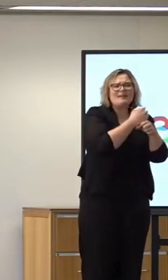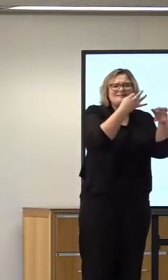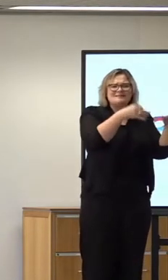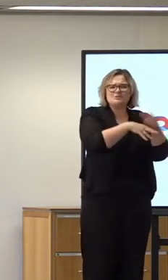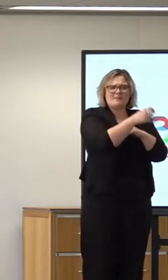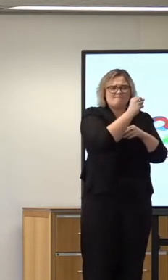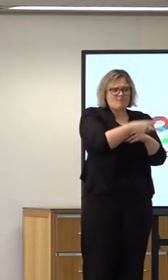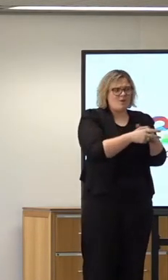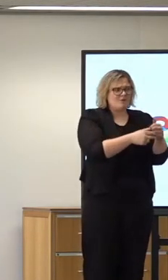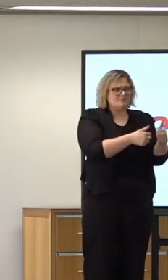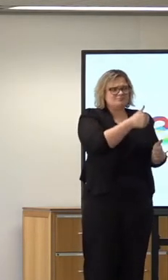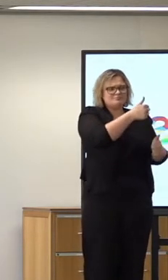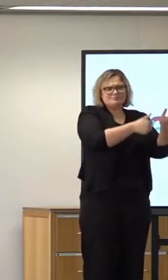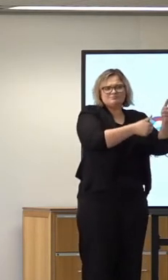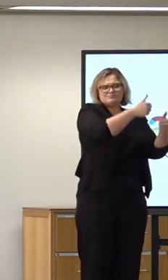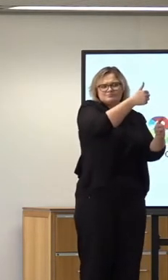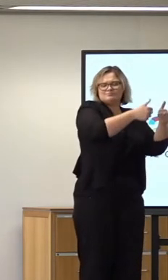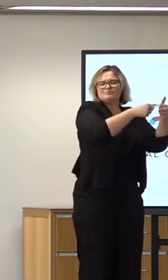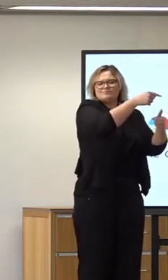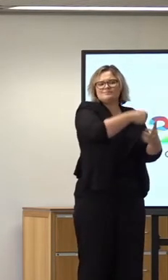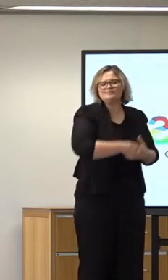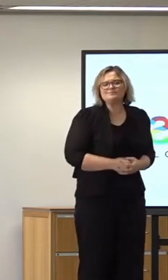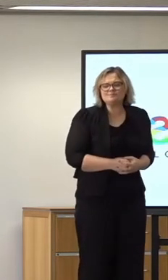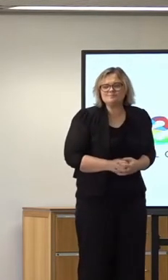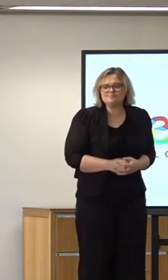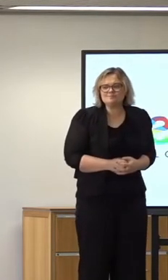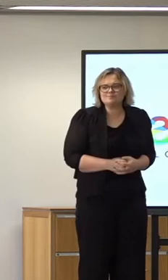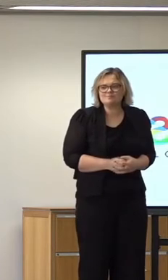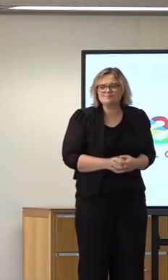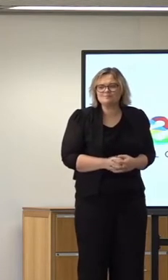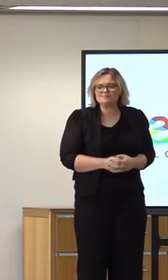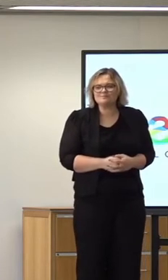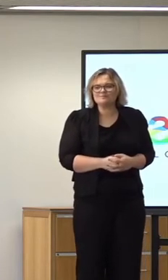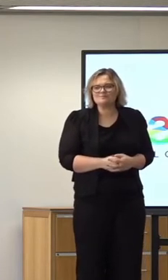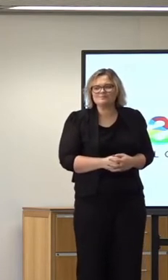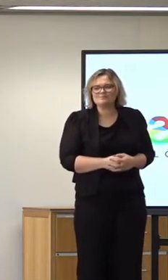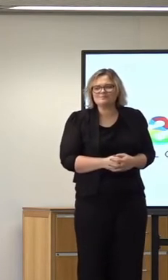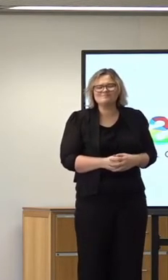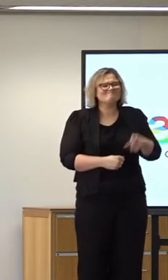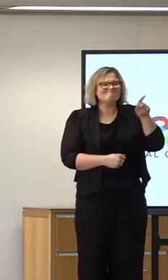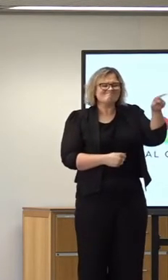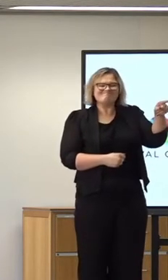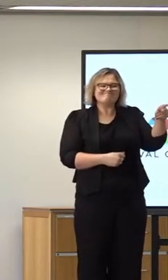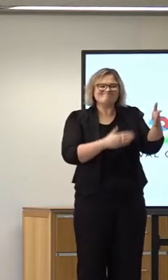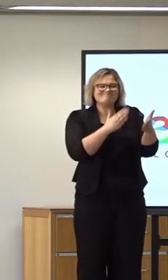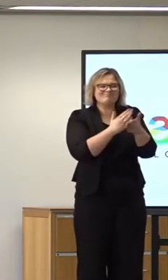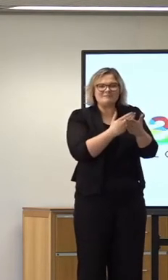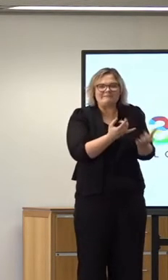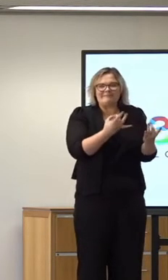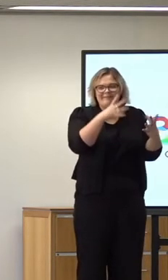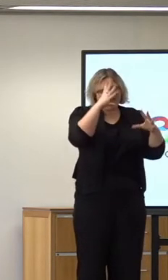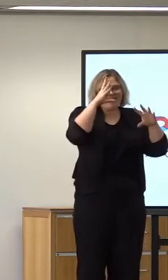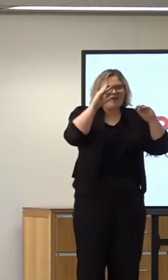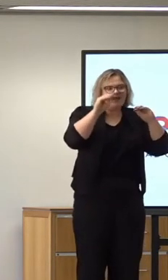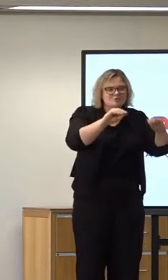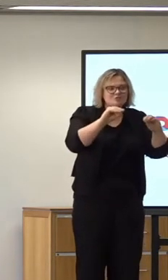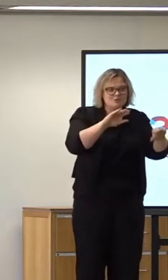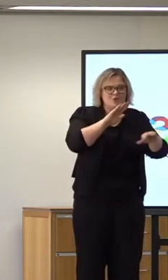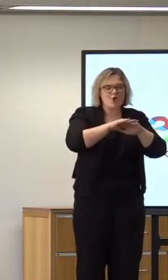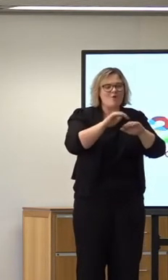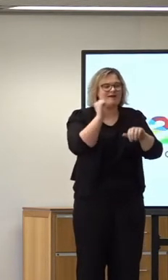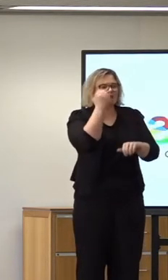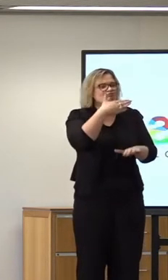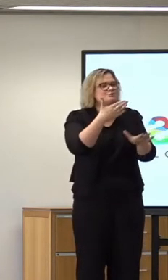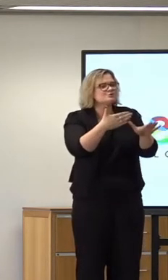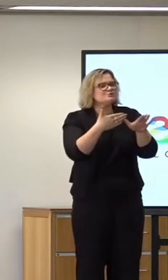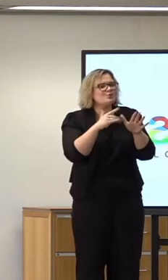the institutions. And that right there, they don't have any education when it comes to Aboriginal art. There isn't